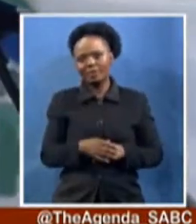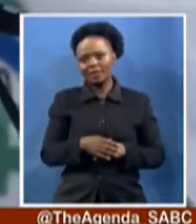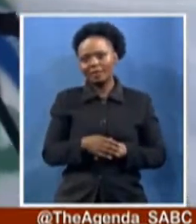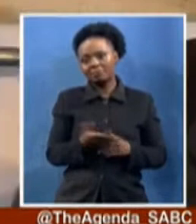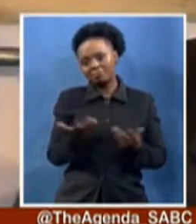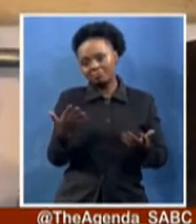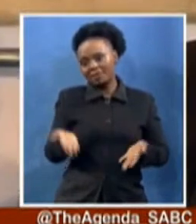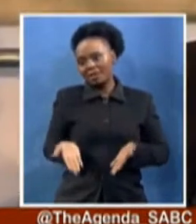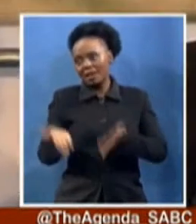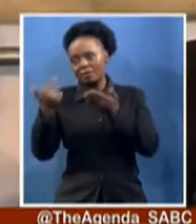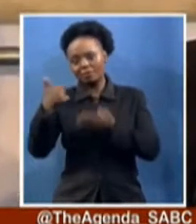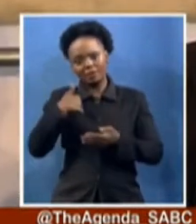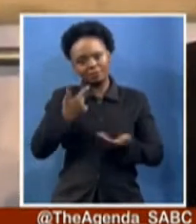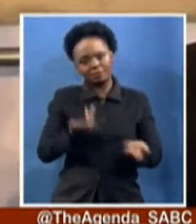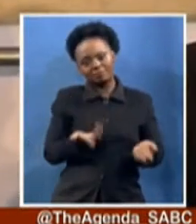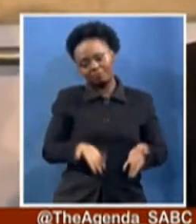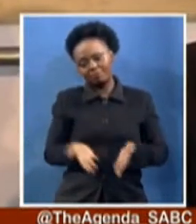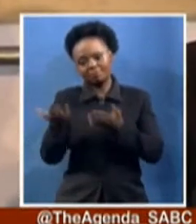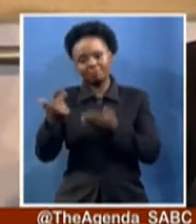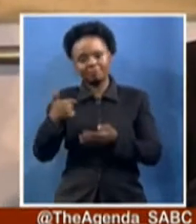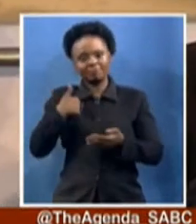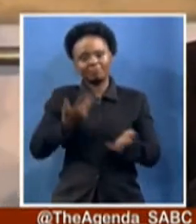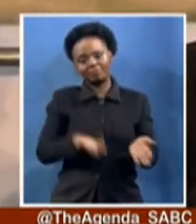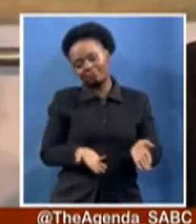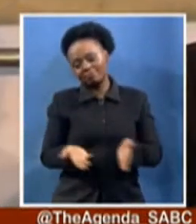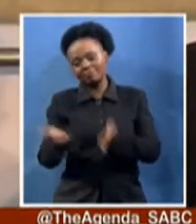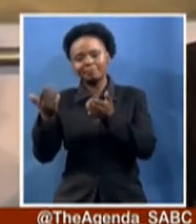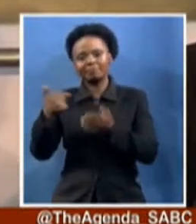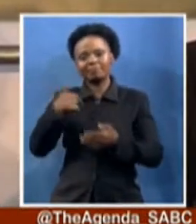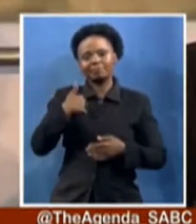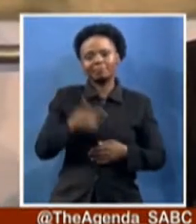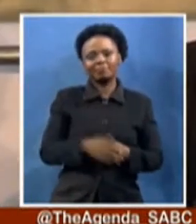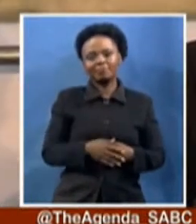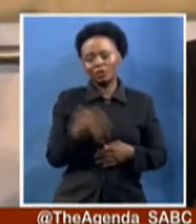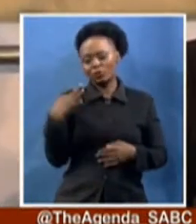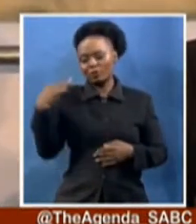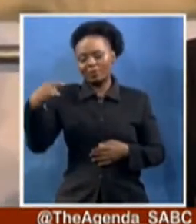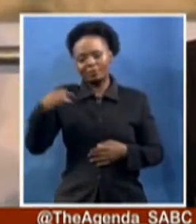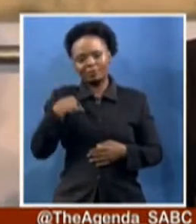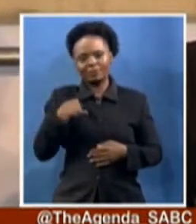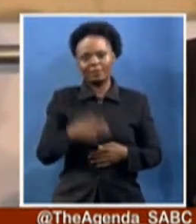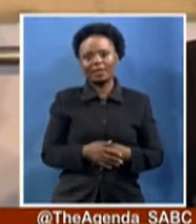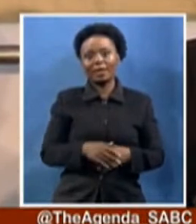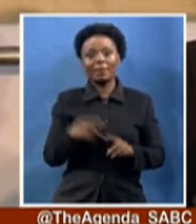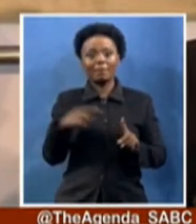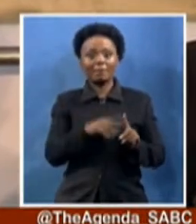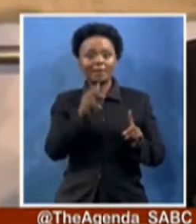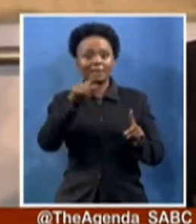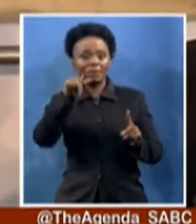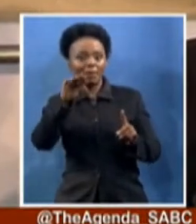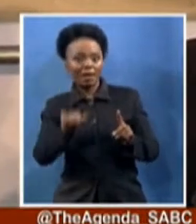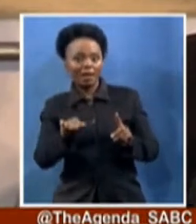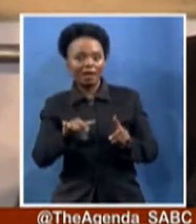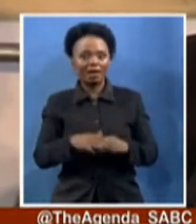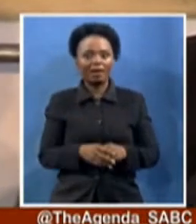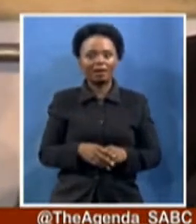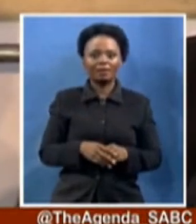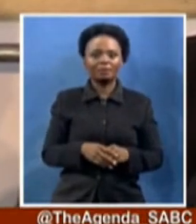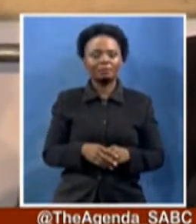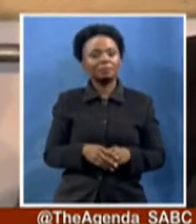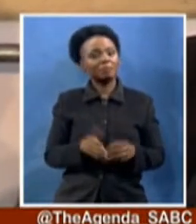me away. Matamela Ramaphosa, Tumamena. Send me,